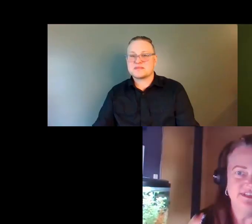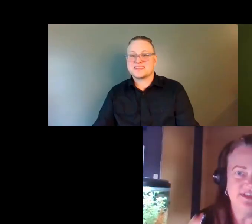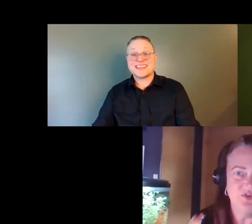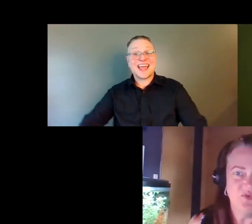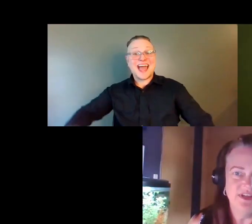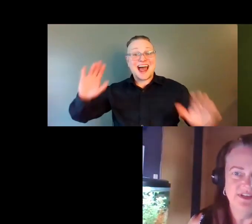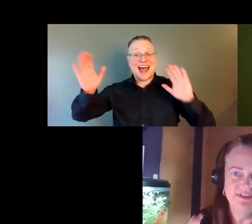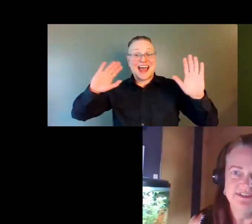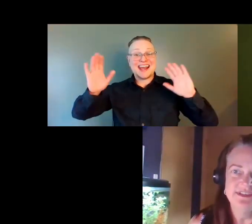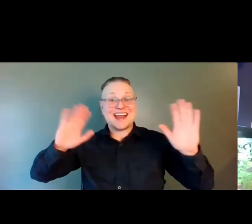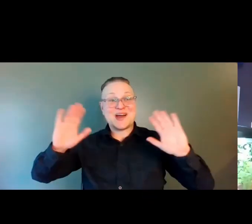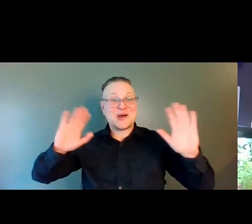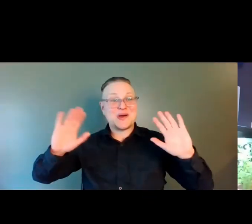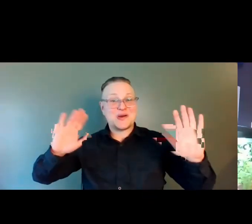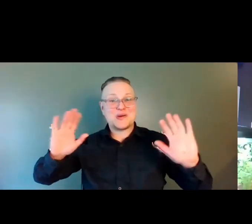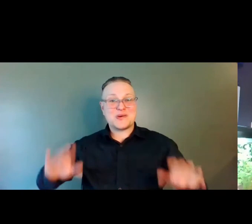Greetings, everyone.